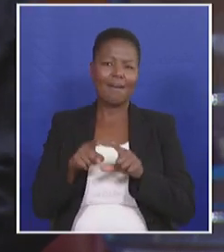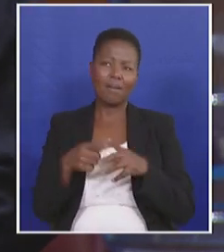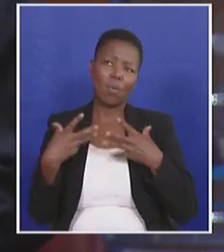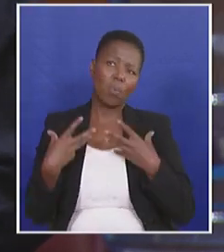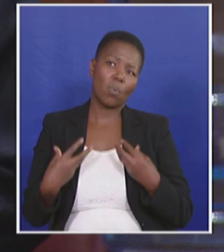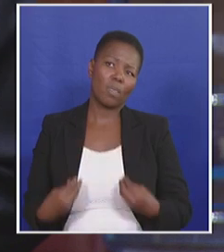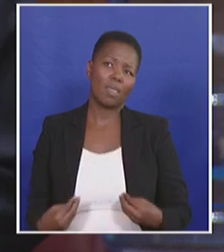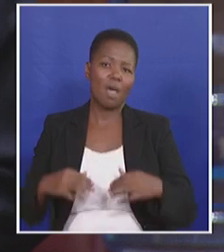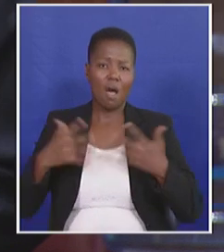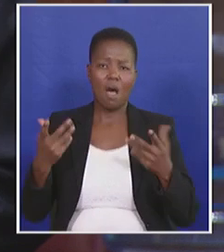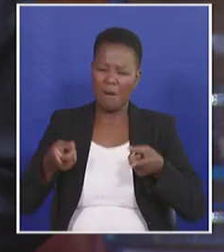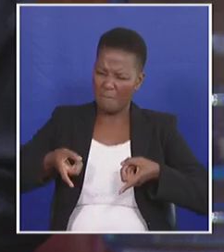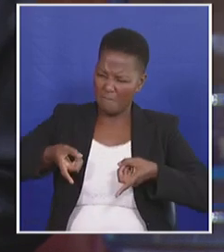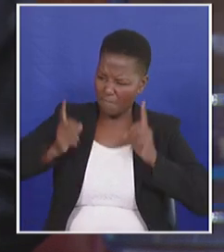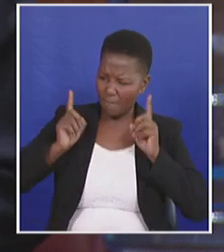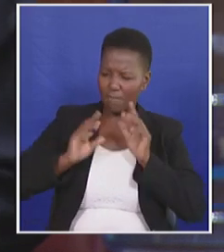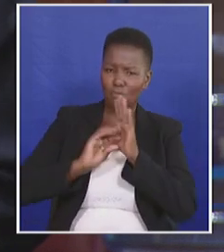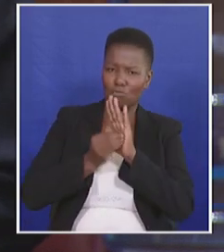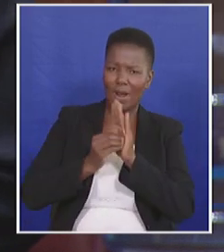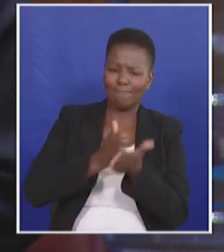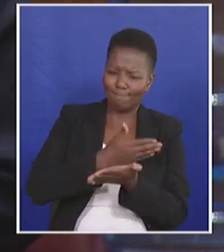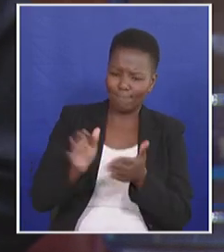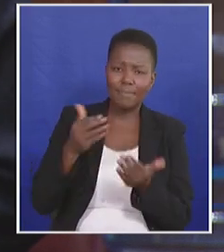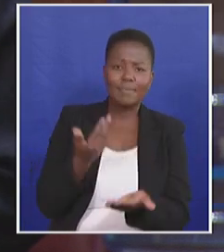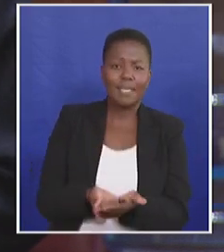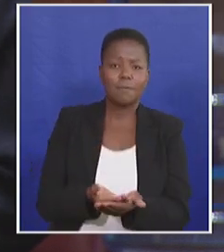nabanqevu nezindlavini njengoba sibona ukuthi